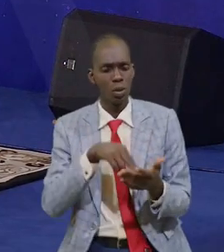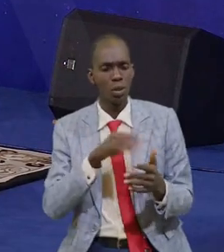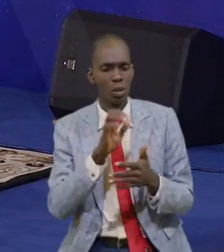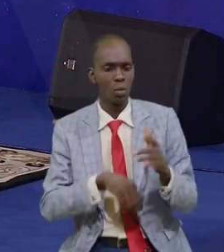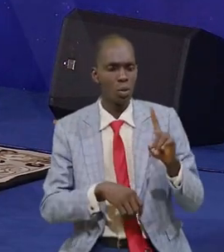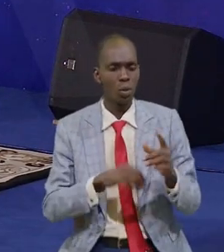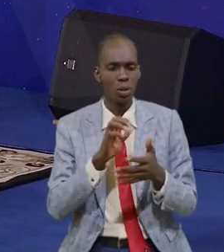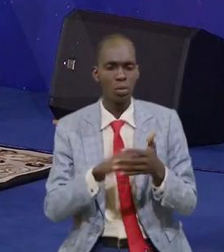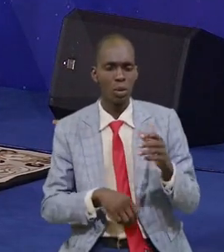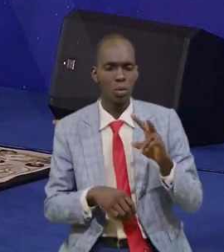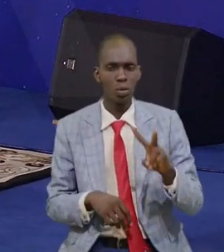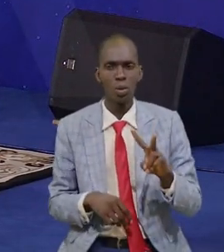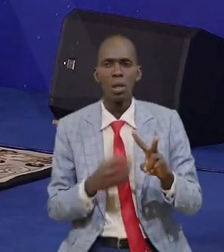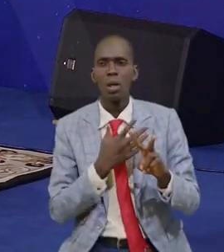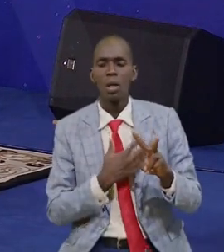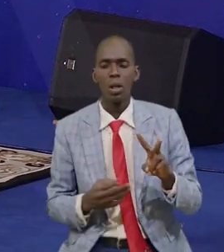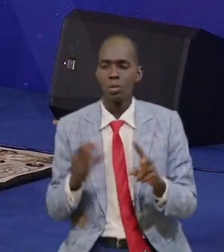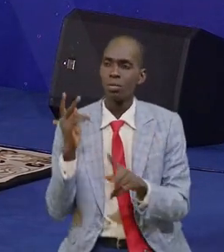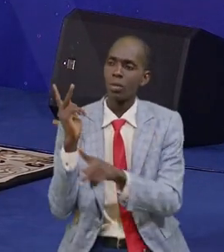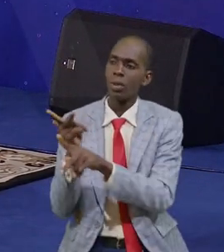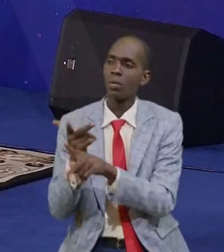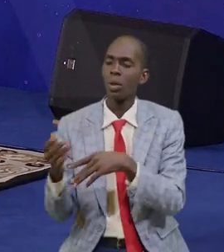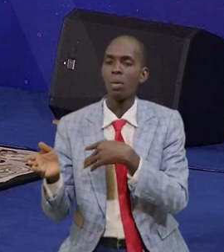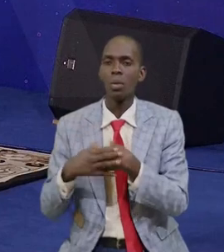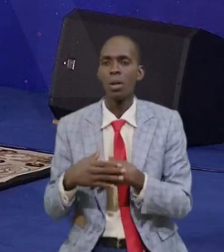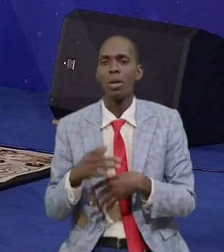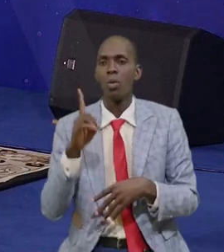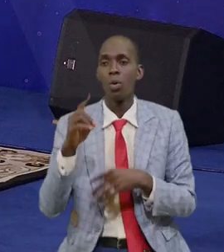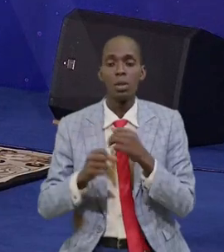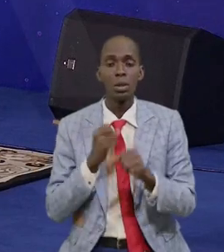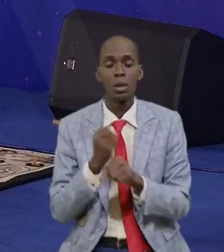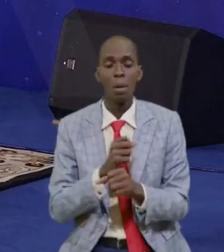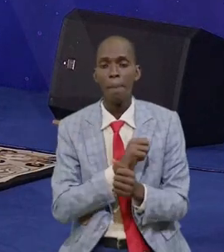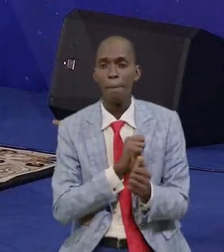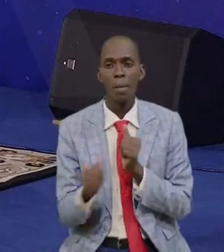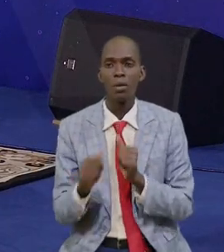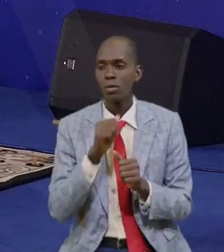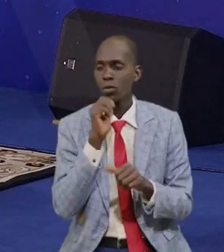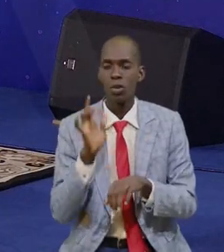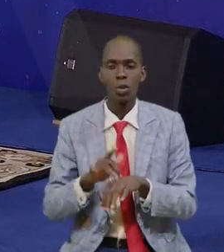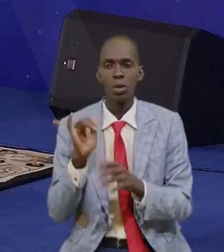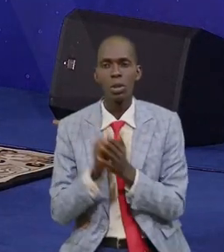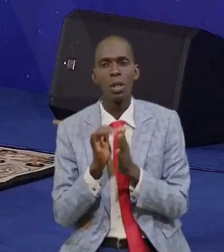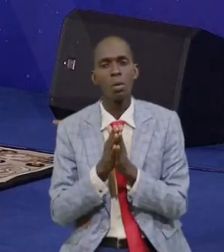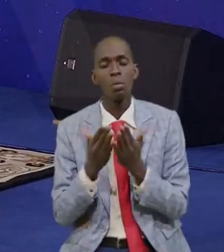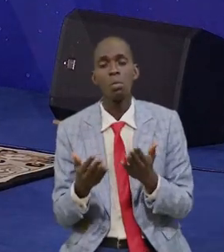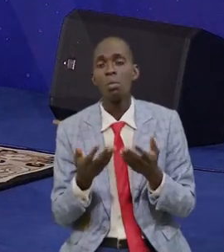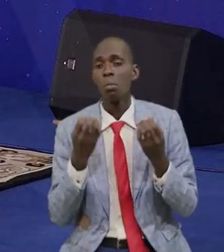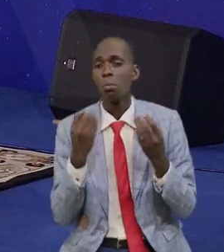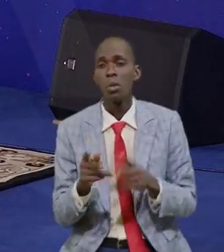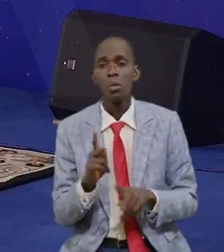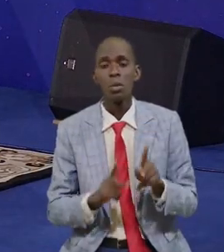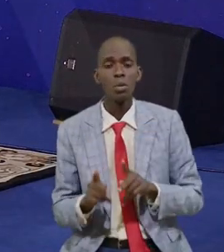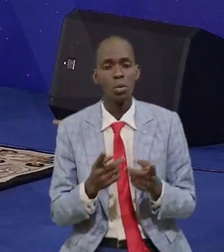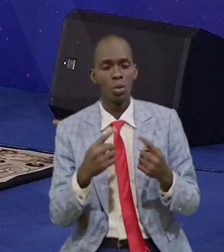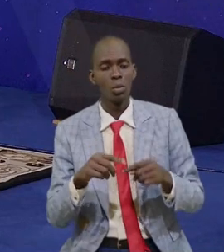and then you put it on the shelf. And now 1 year has gone, you have not touched that book. There are many people, they come to religion,